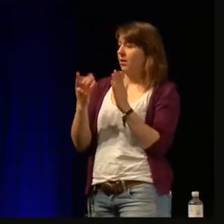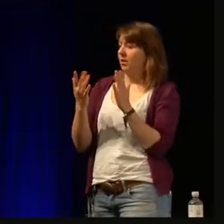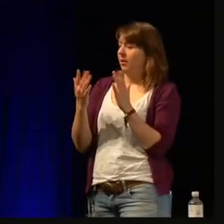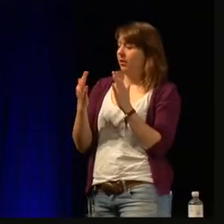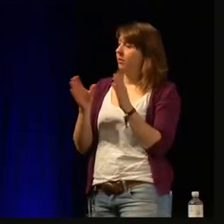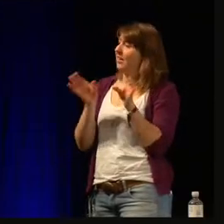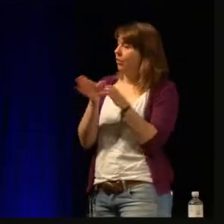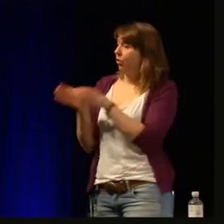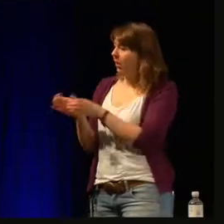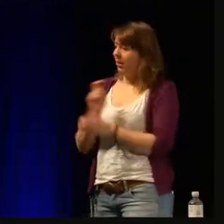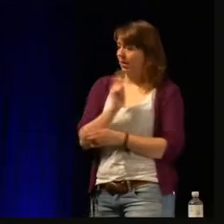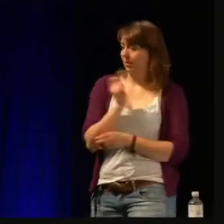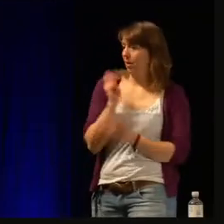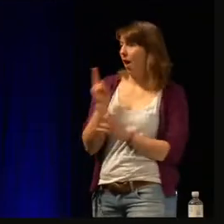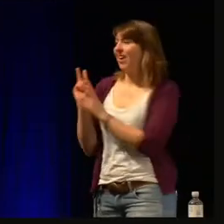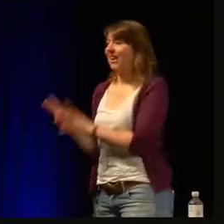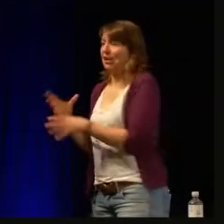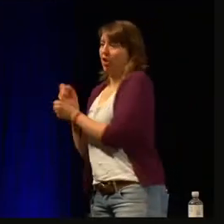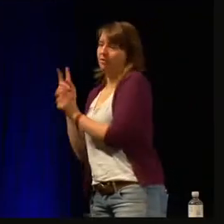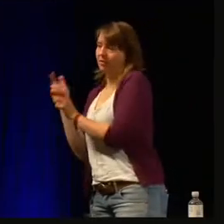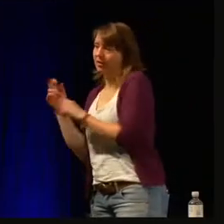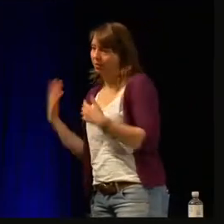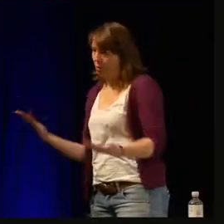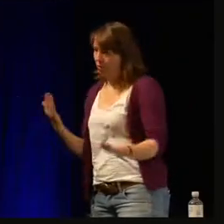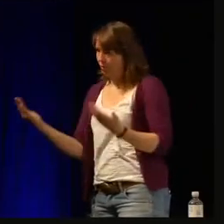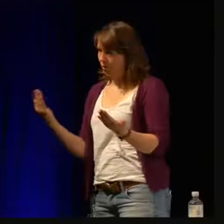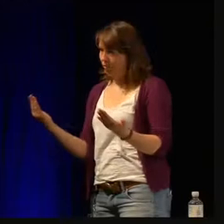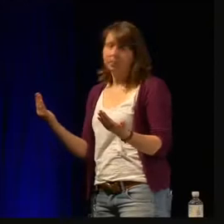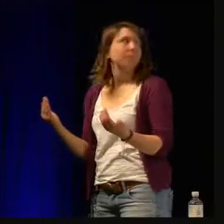So here we have six examples, six images.